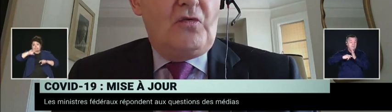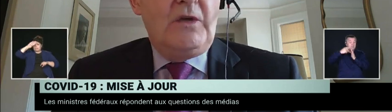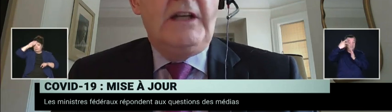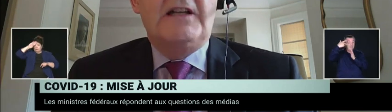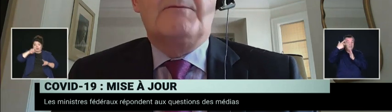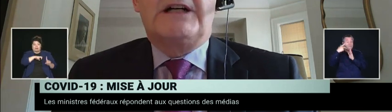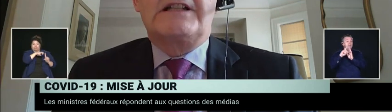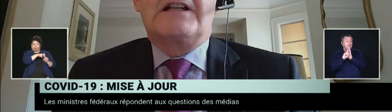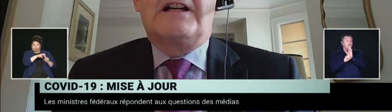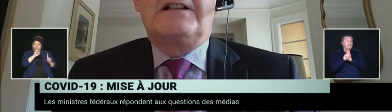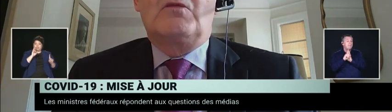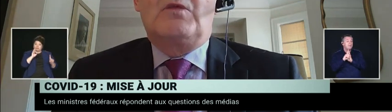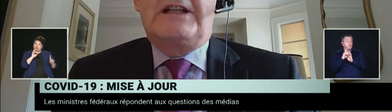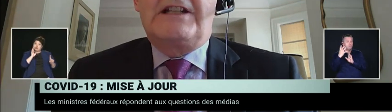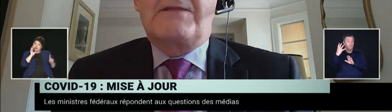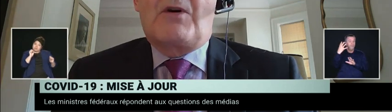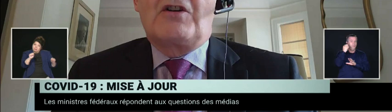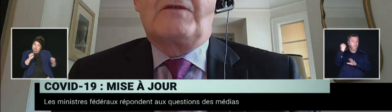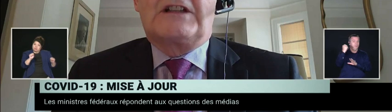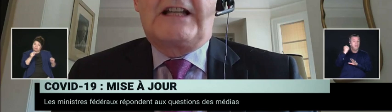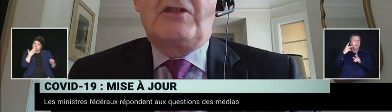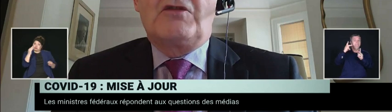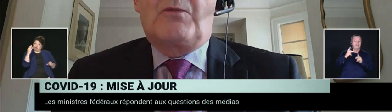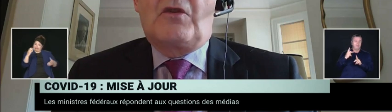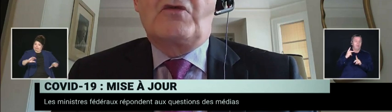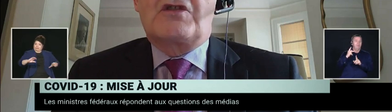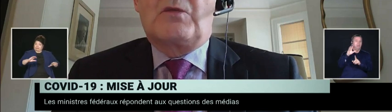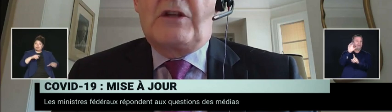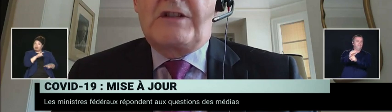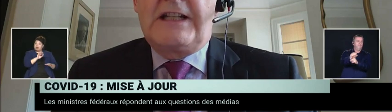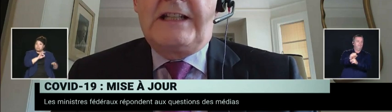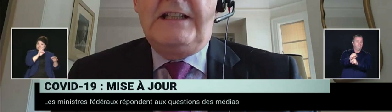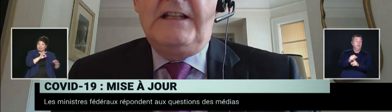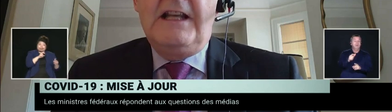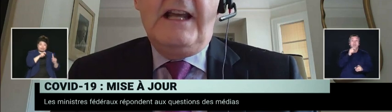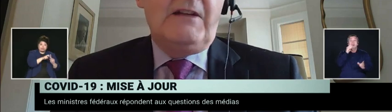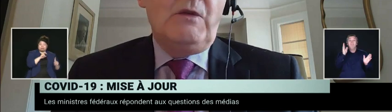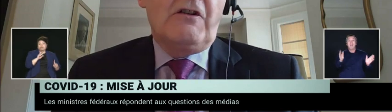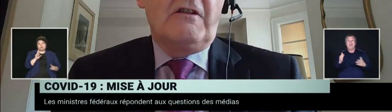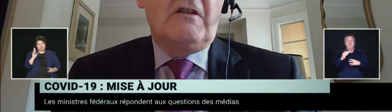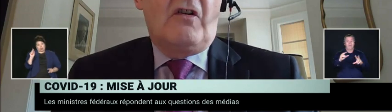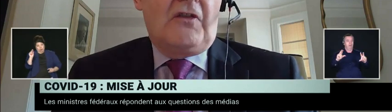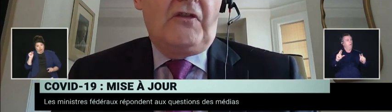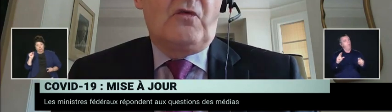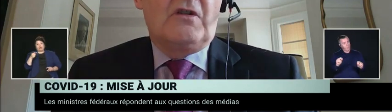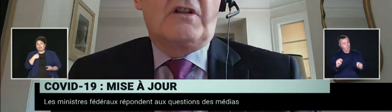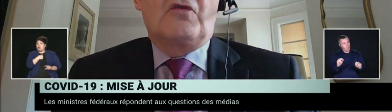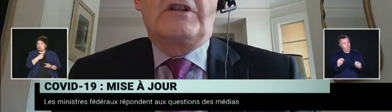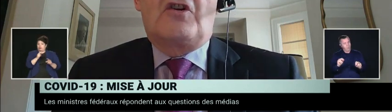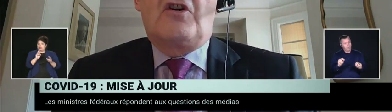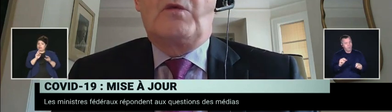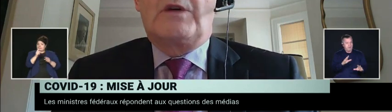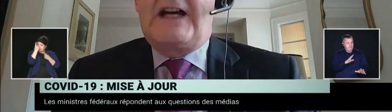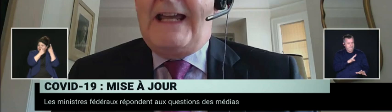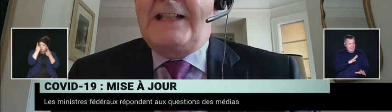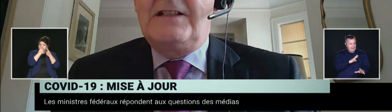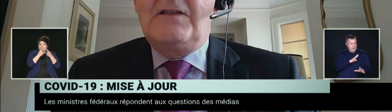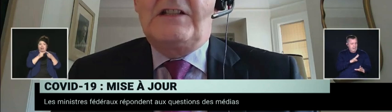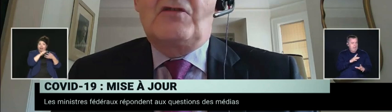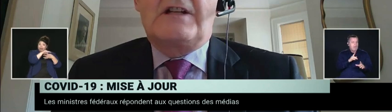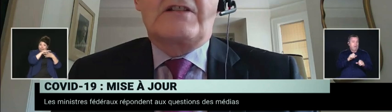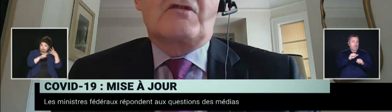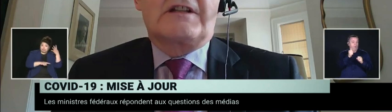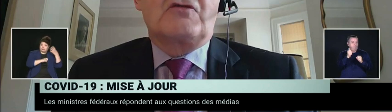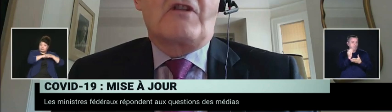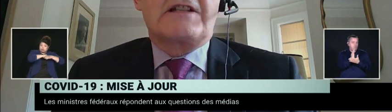No. But it is part of a layered approach that we are taking. And we are also going along with IATA,